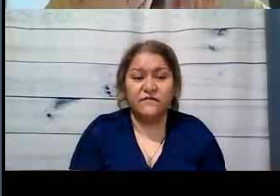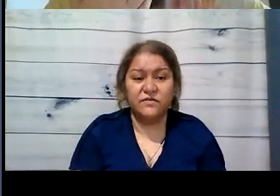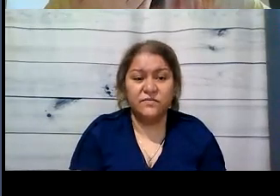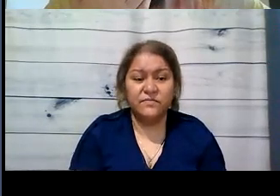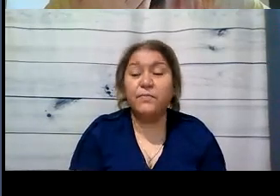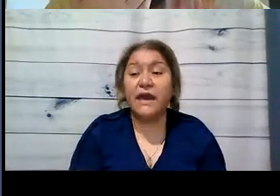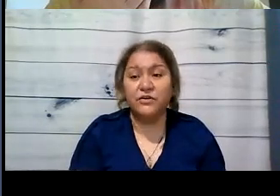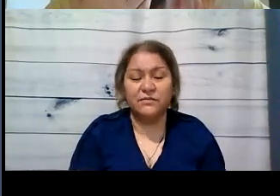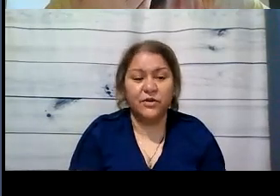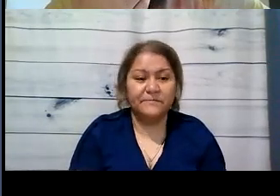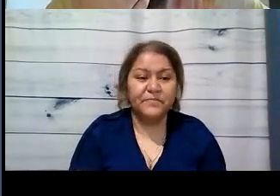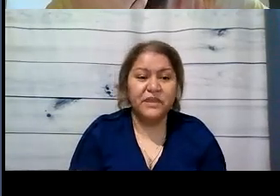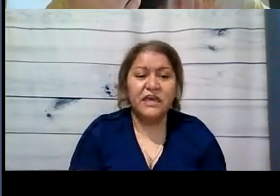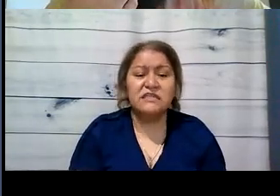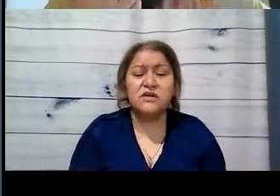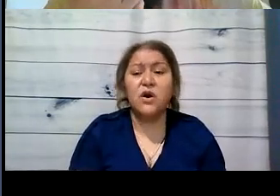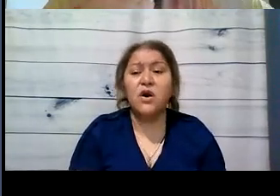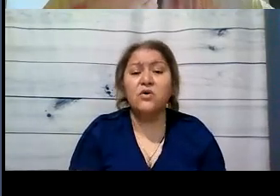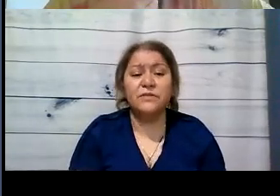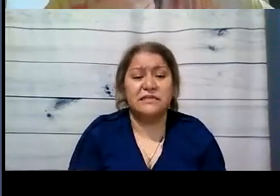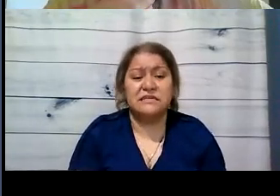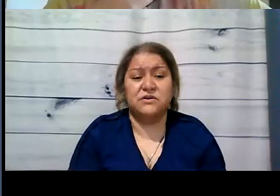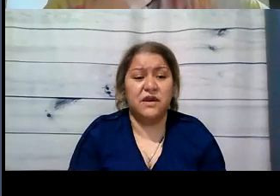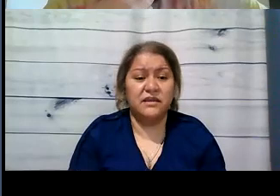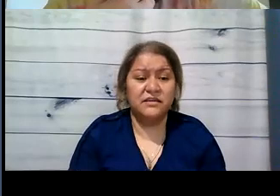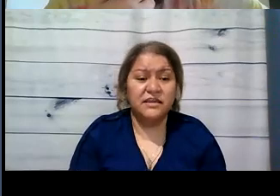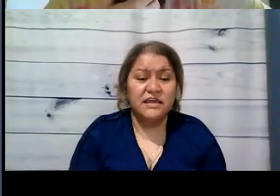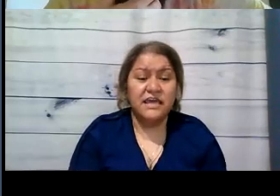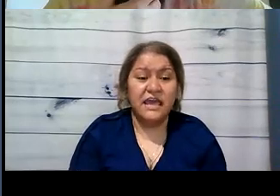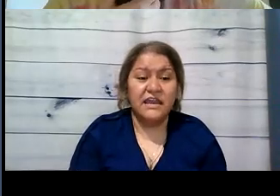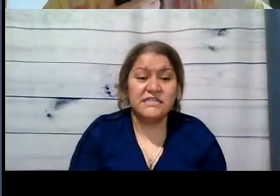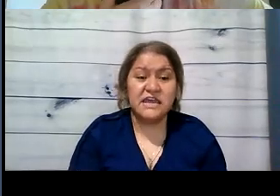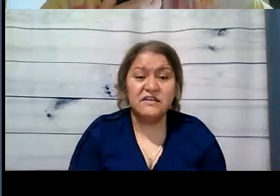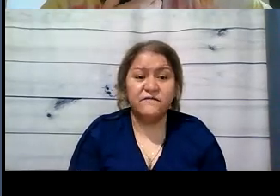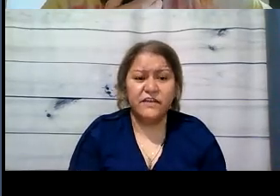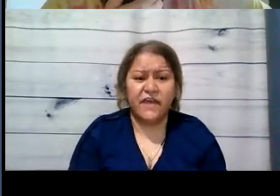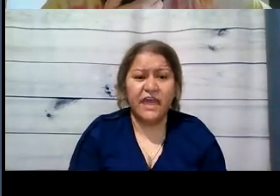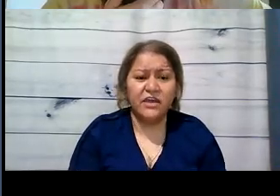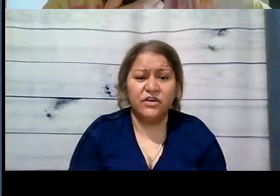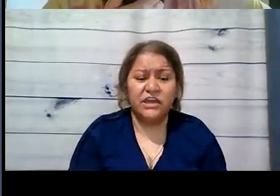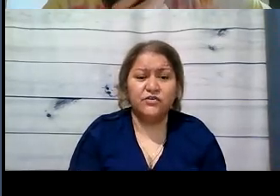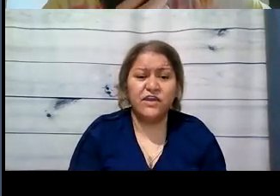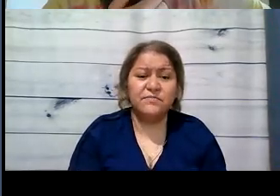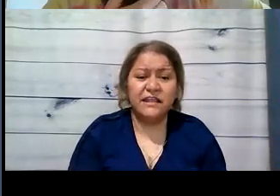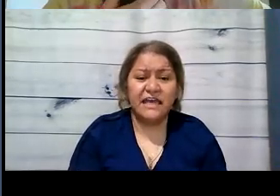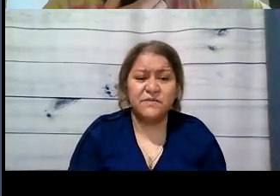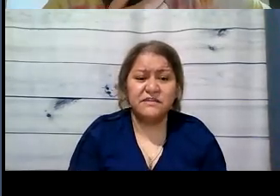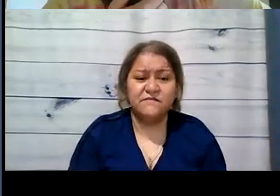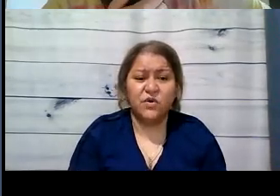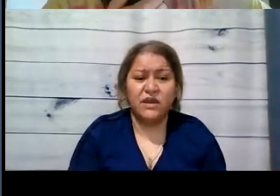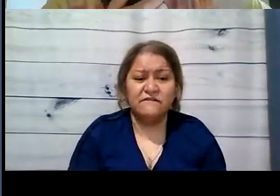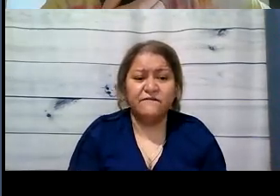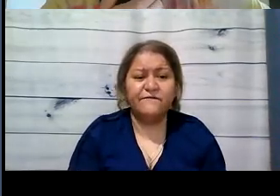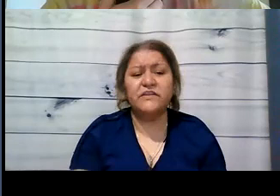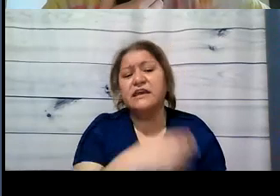dough left. By early morning. "It's hopeless," he cried. In a sudden fit of anger, he grabbed the last piece